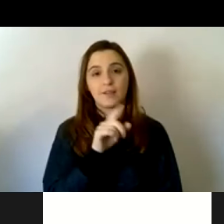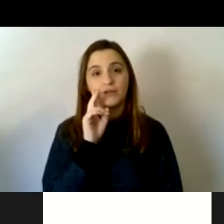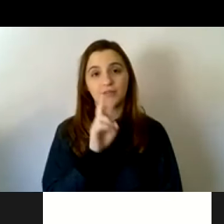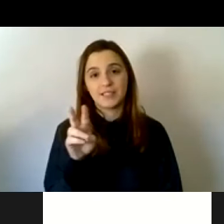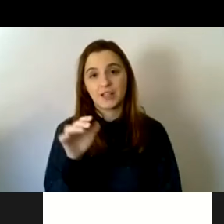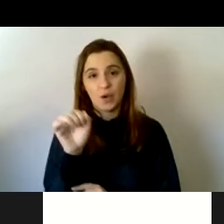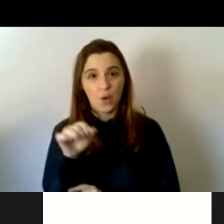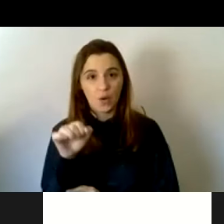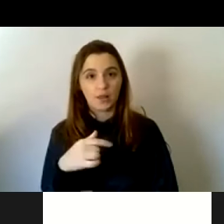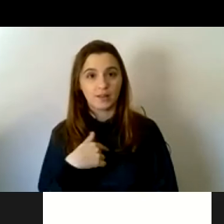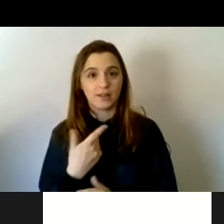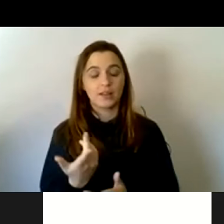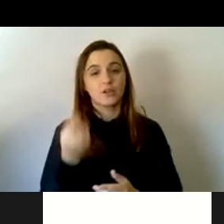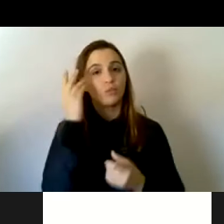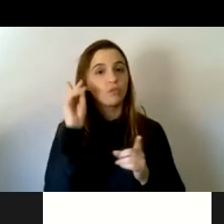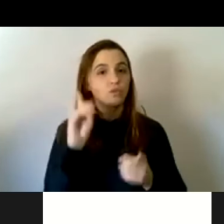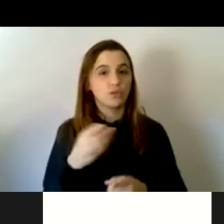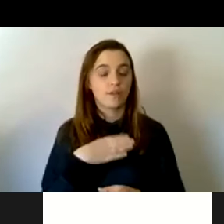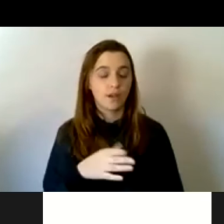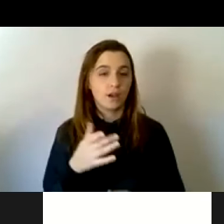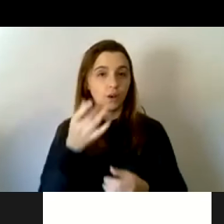one of you professors want to share your opinion?